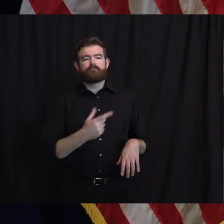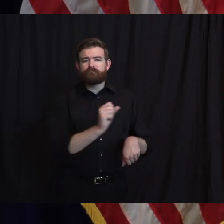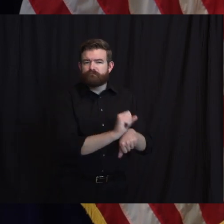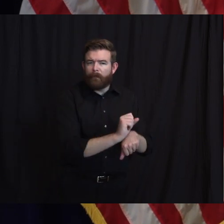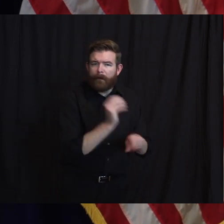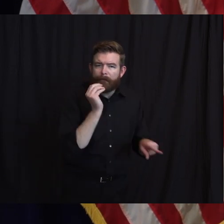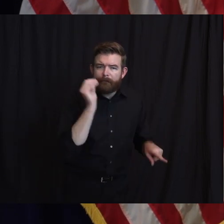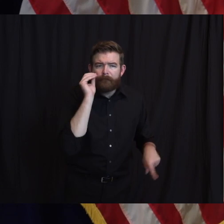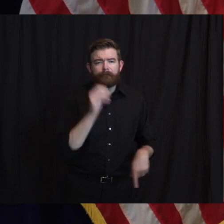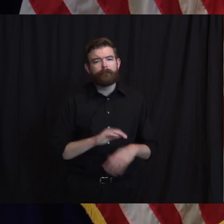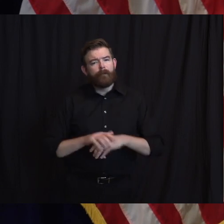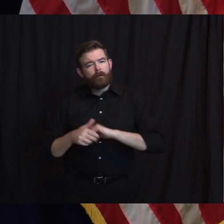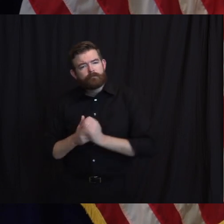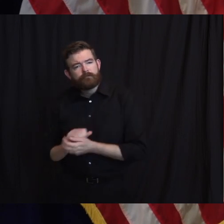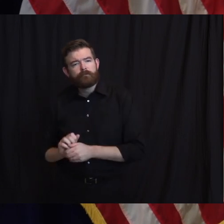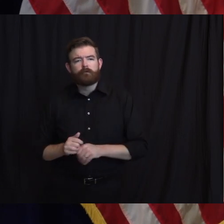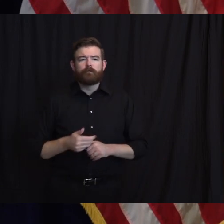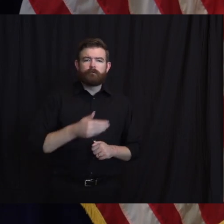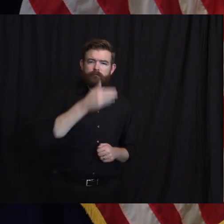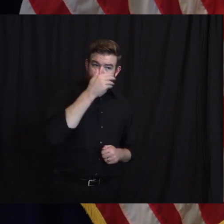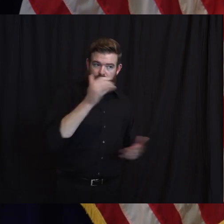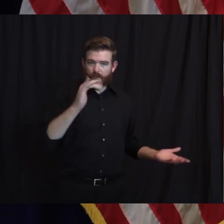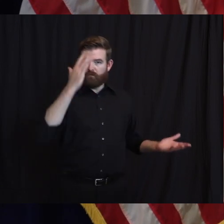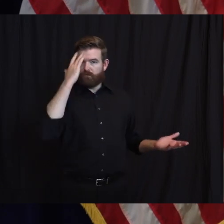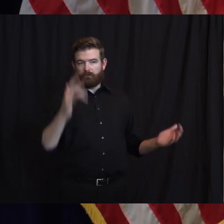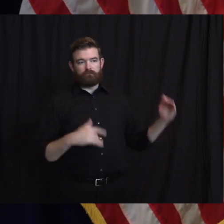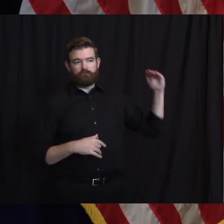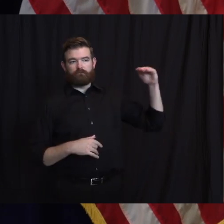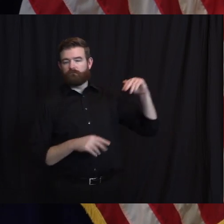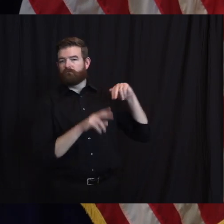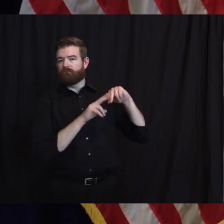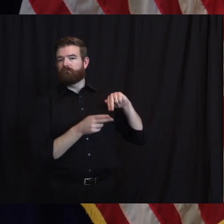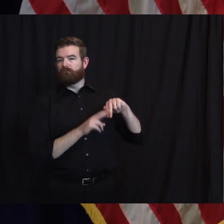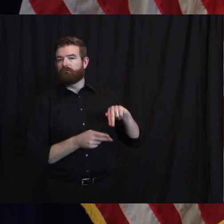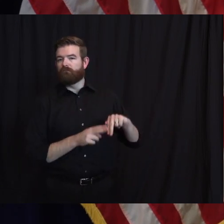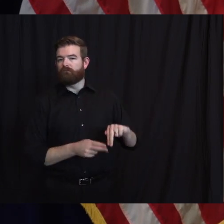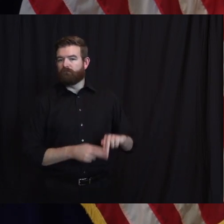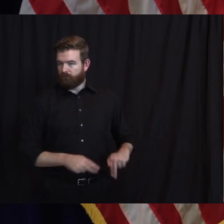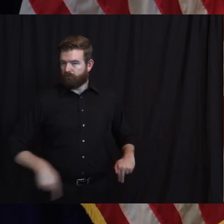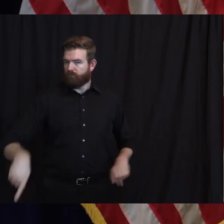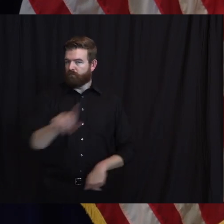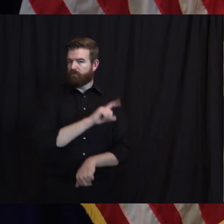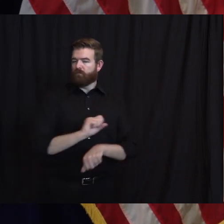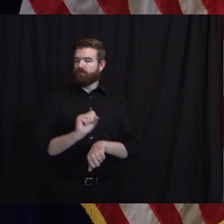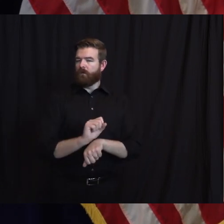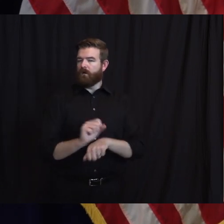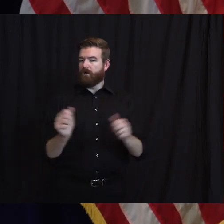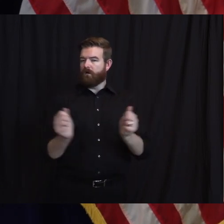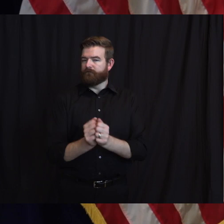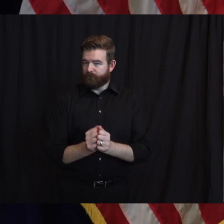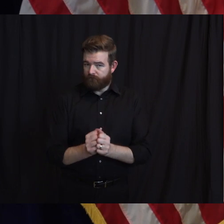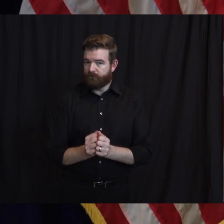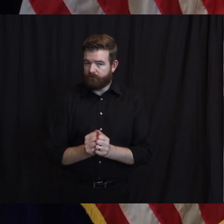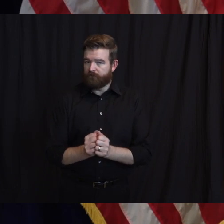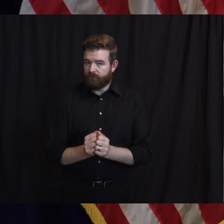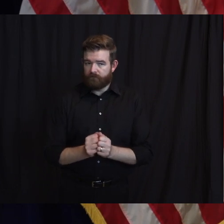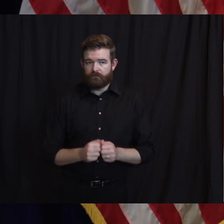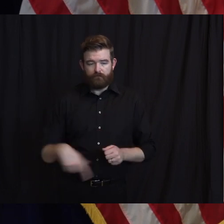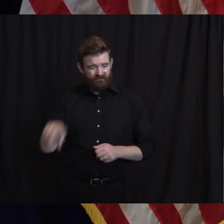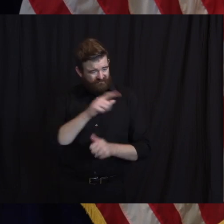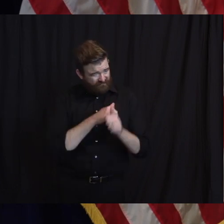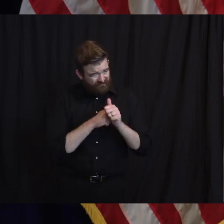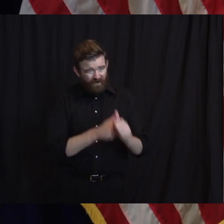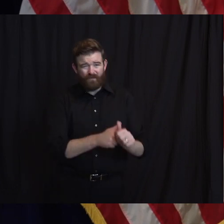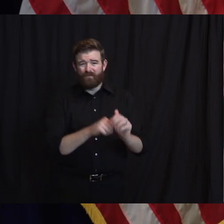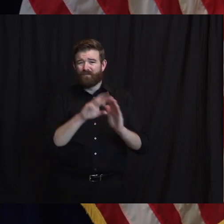be where we are if it hadn't been an extraordinary individual effort, but it's also been extraordinary compliance by the business community,